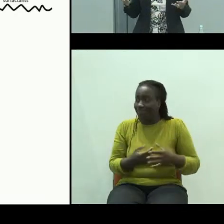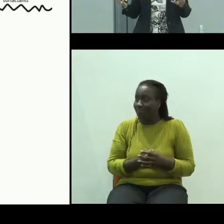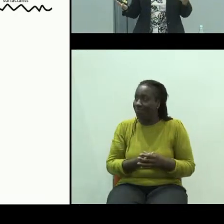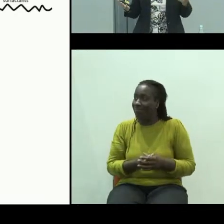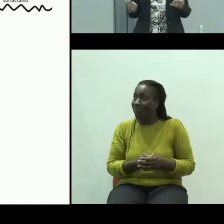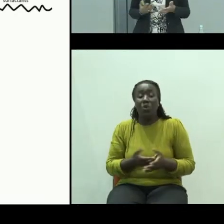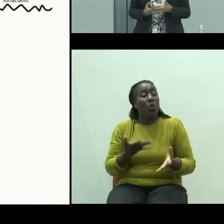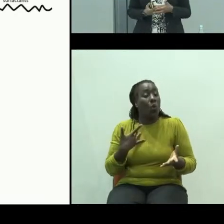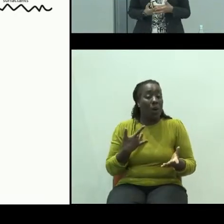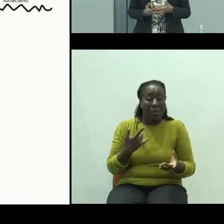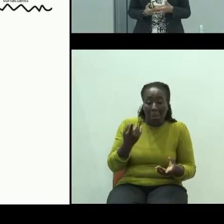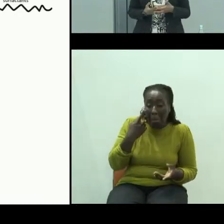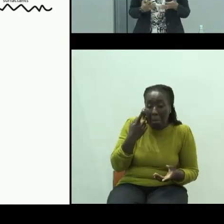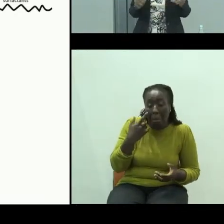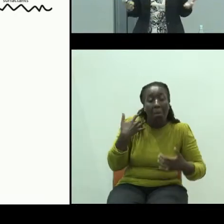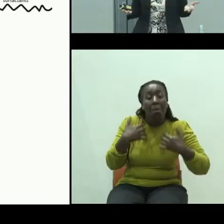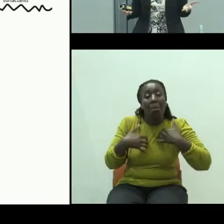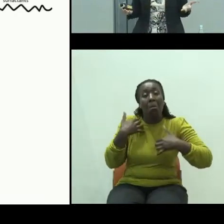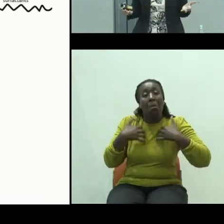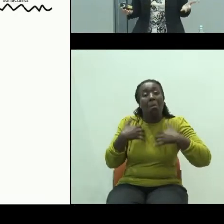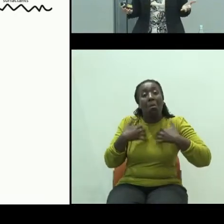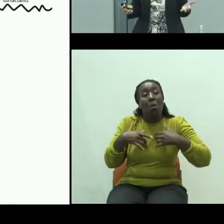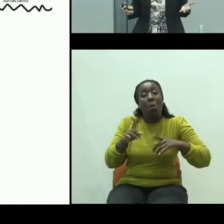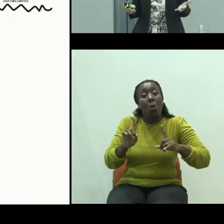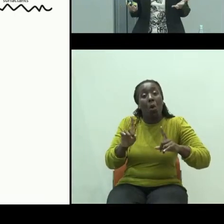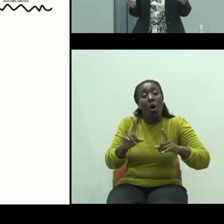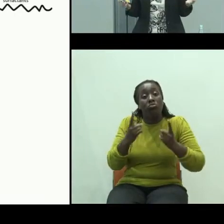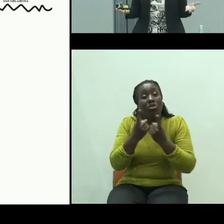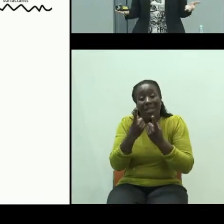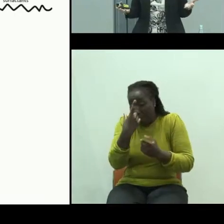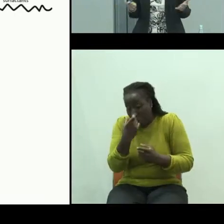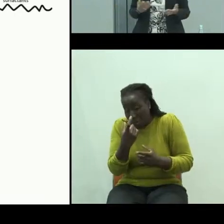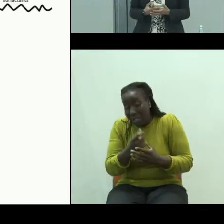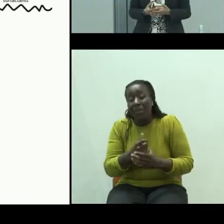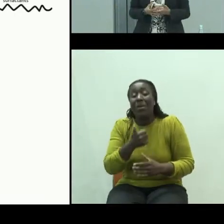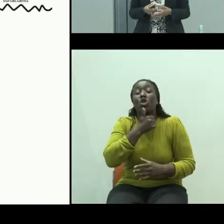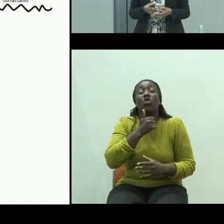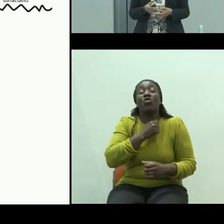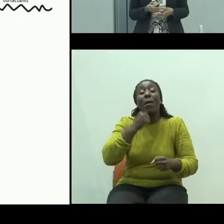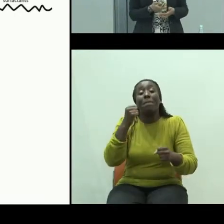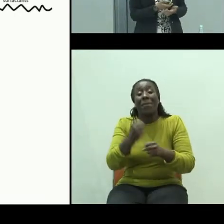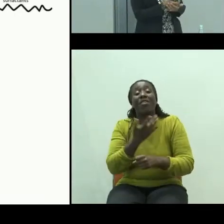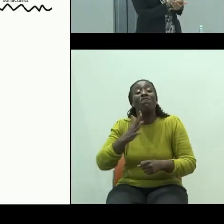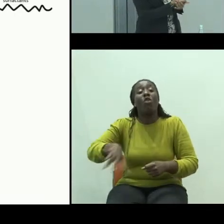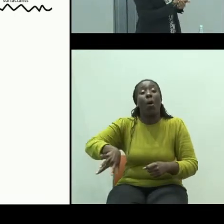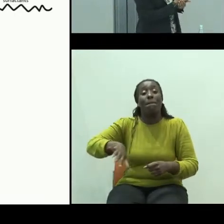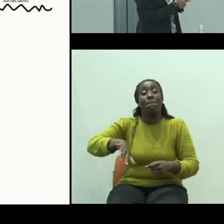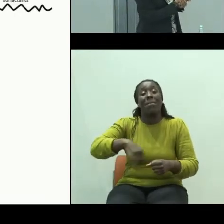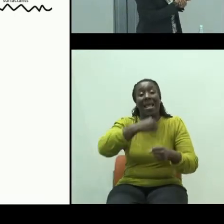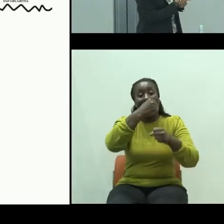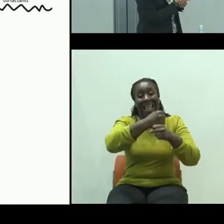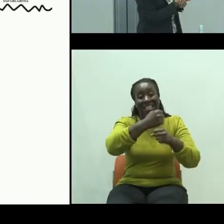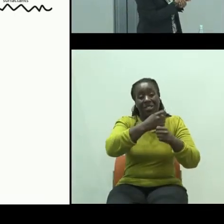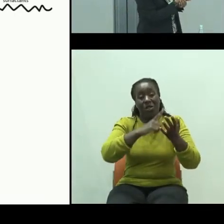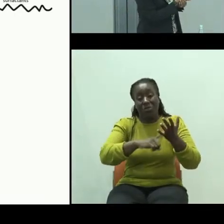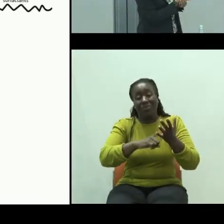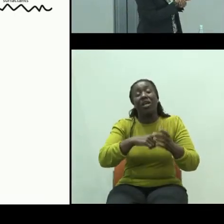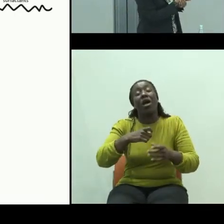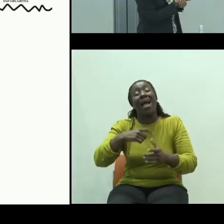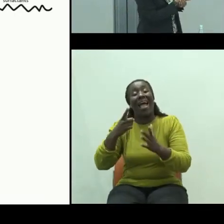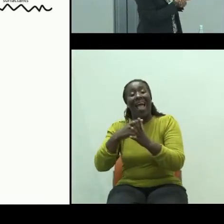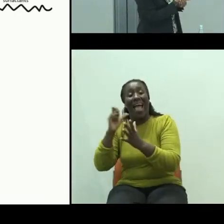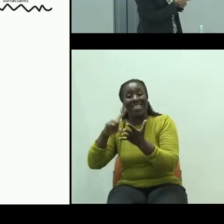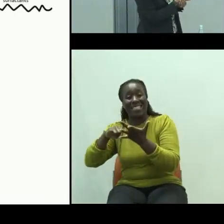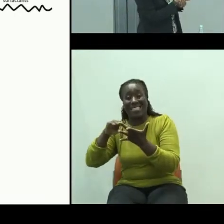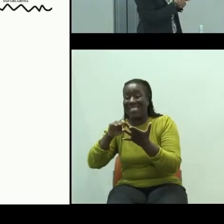for what some interesting end products might be that would be useful to make from galacturonic acid. And we settled upon glycerate